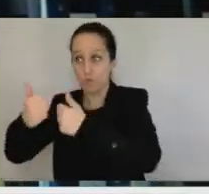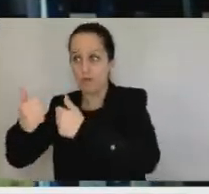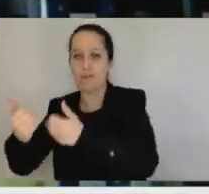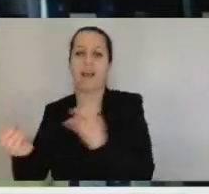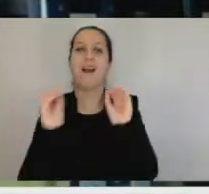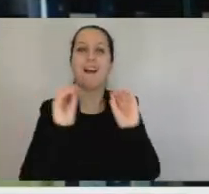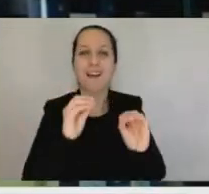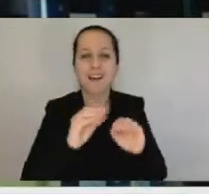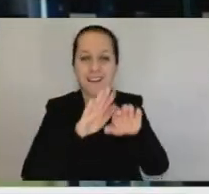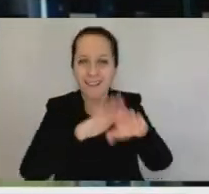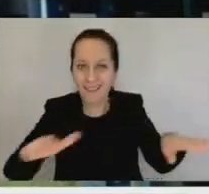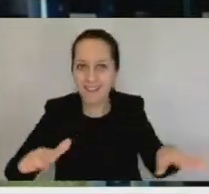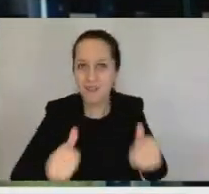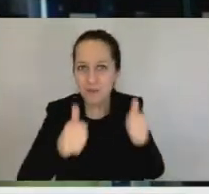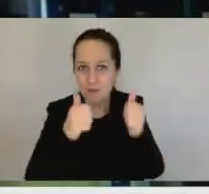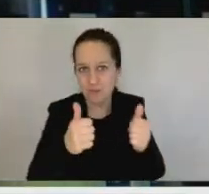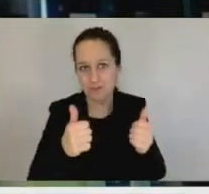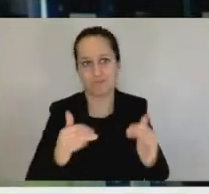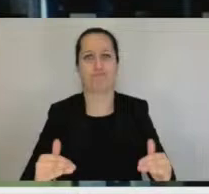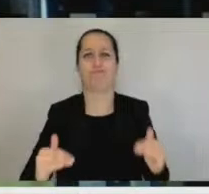practice.